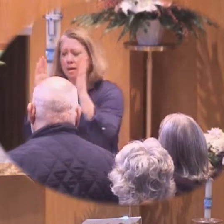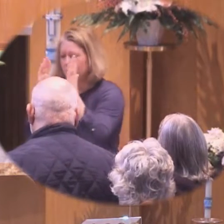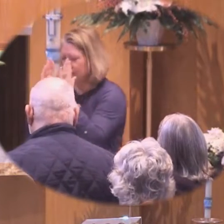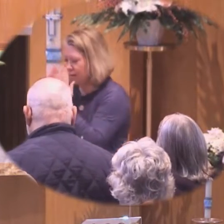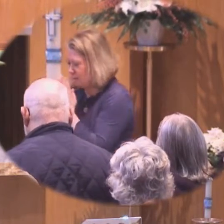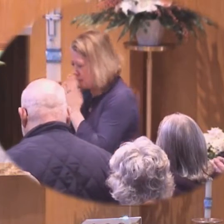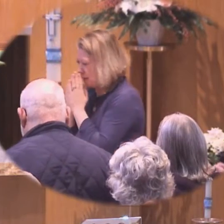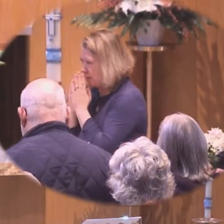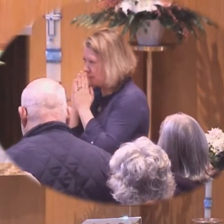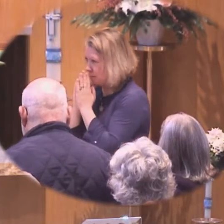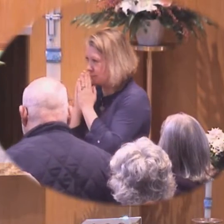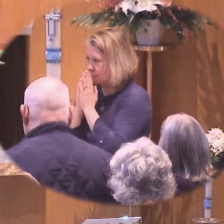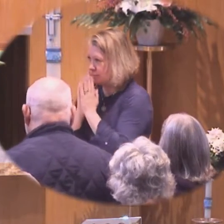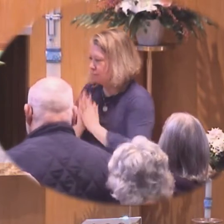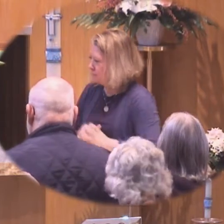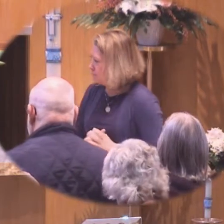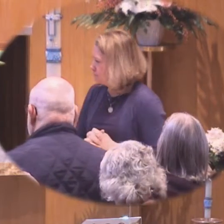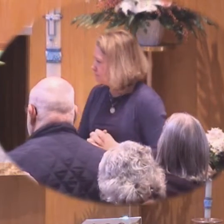life.